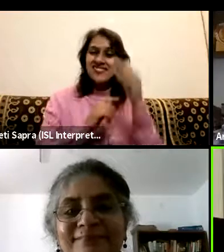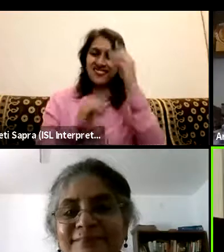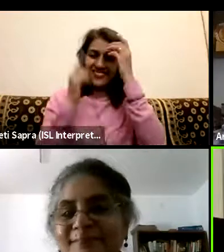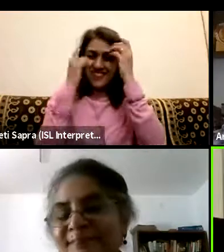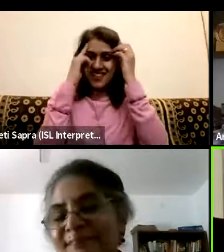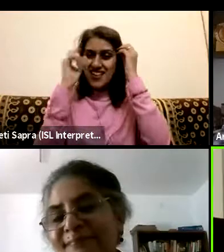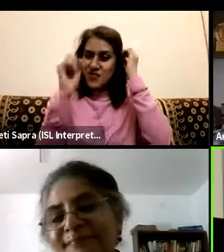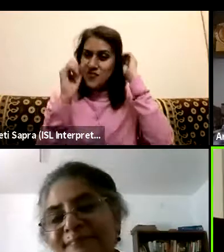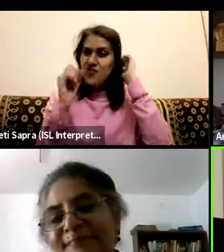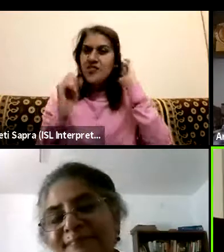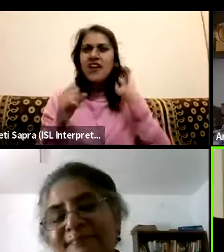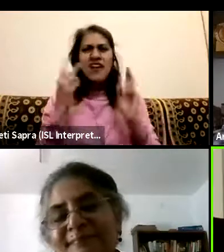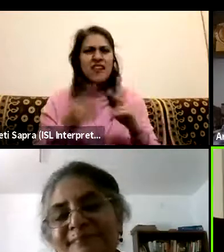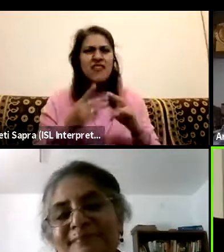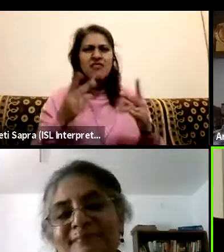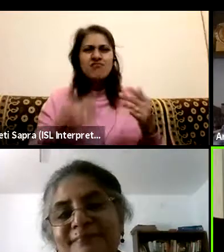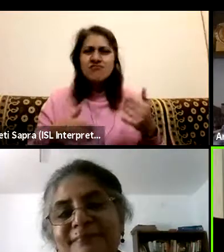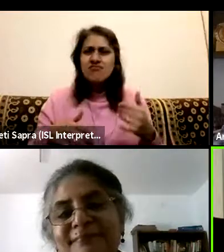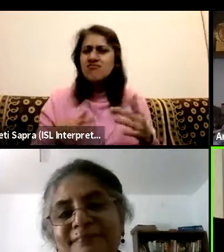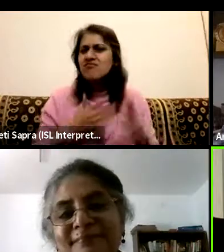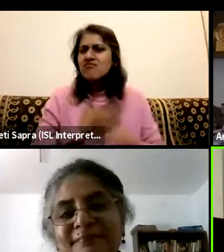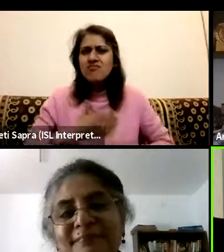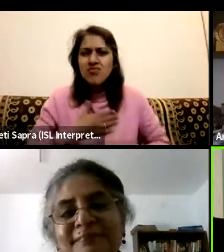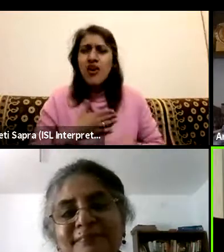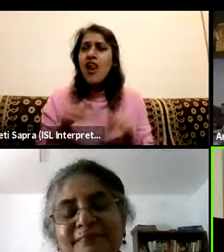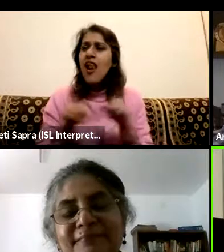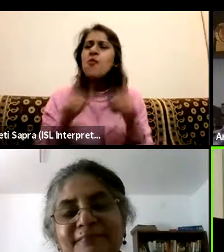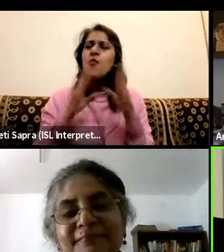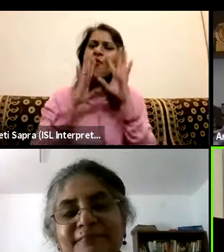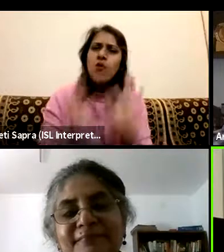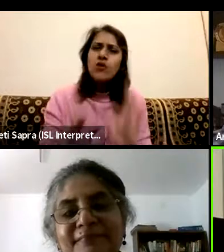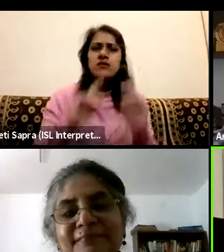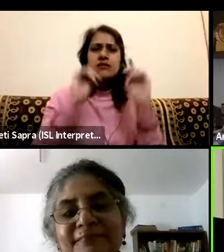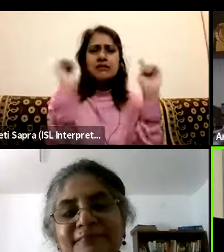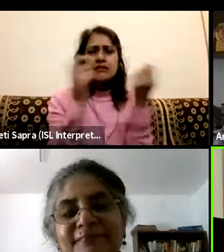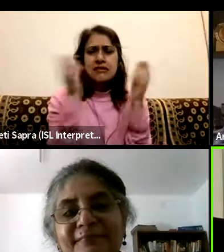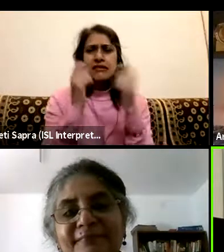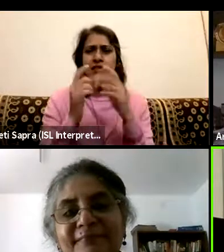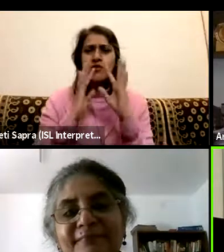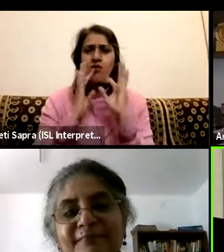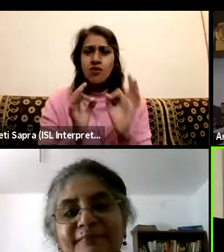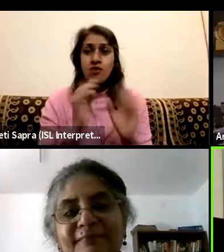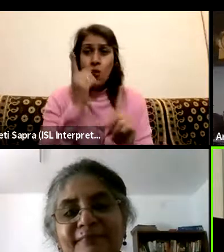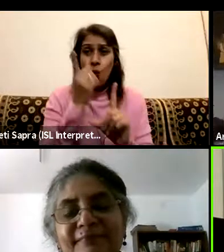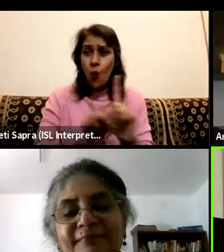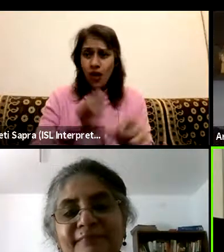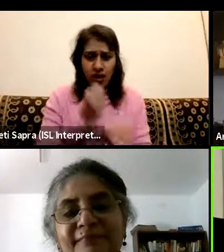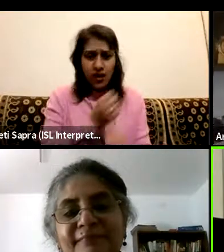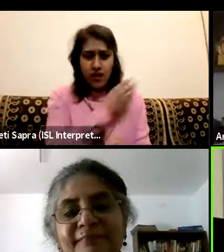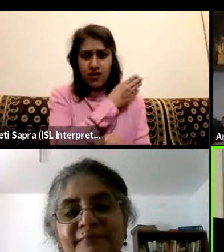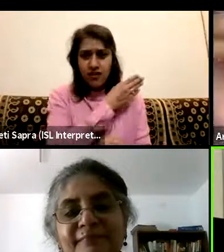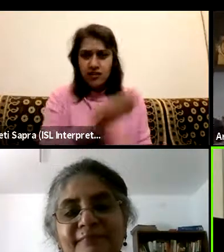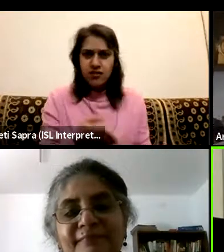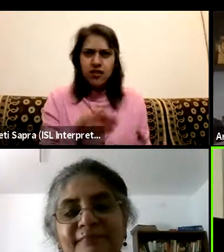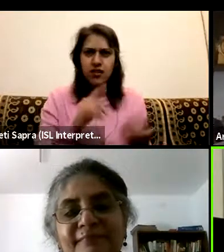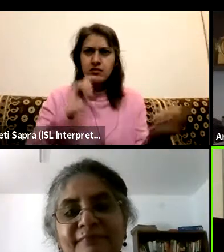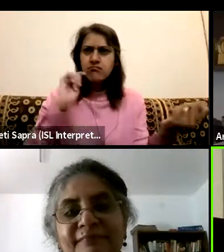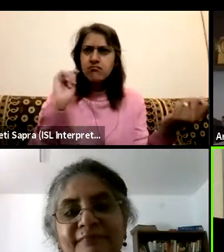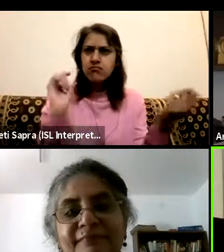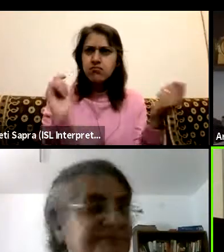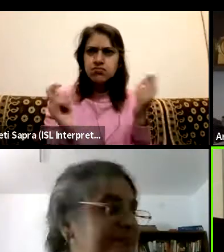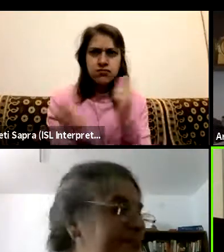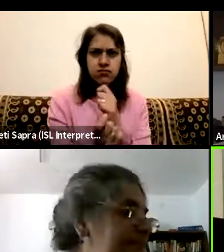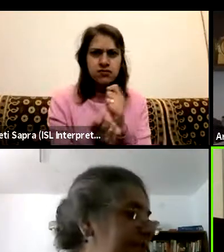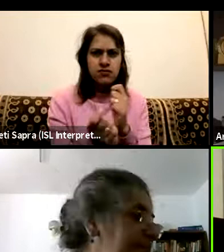fun activities, and it was like a celebration in real. And in 1 year, look at the changes. Not even 1 year, in